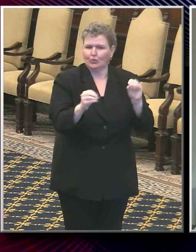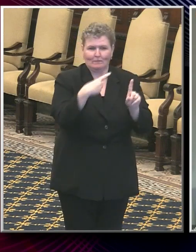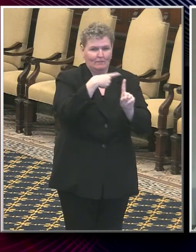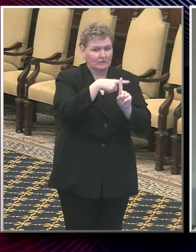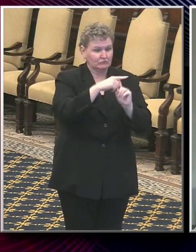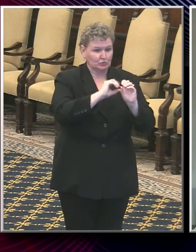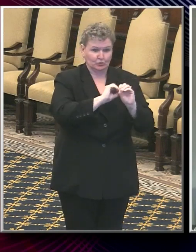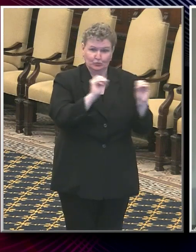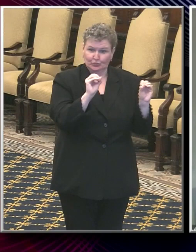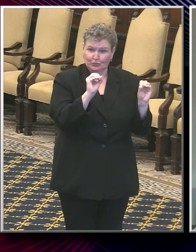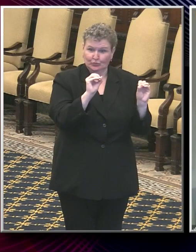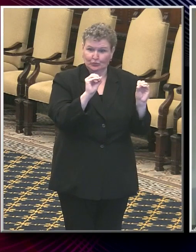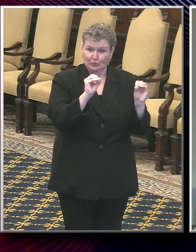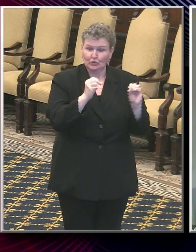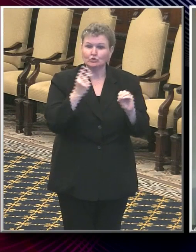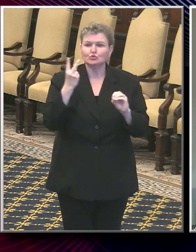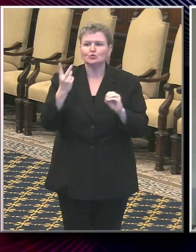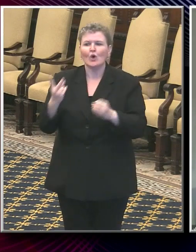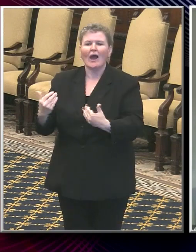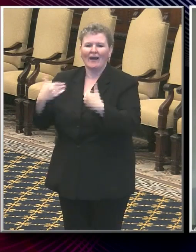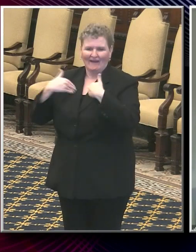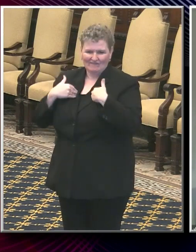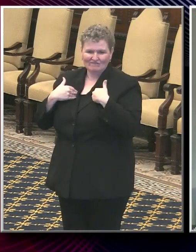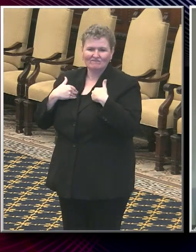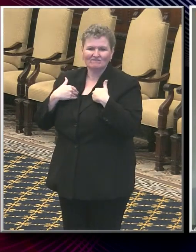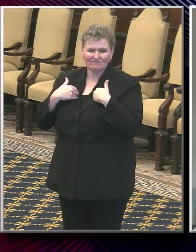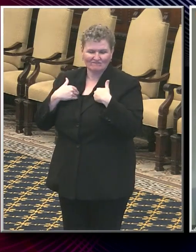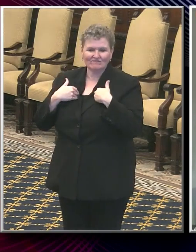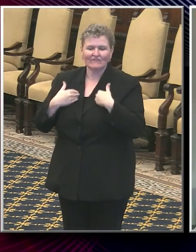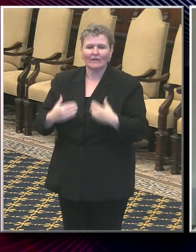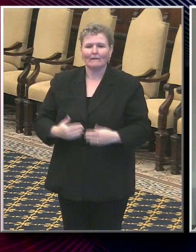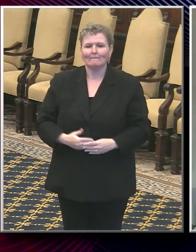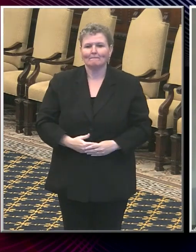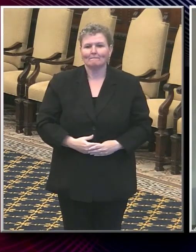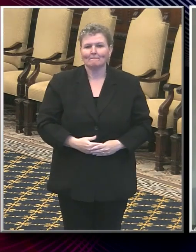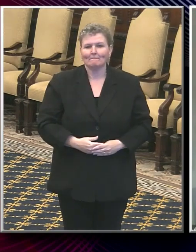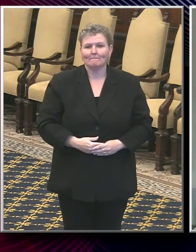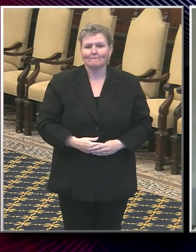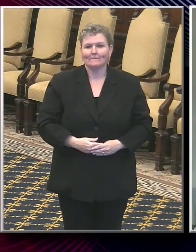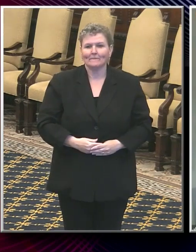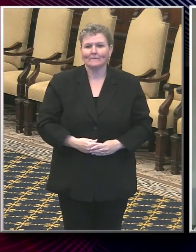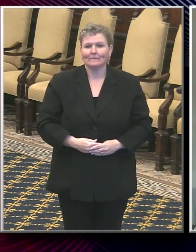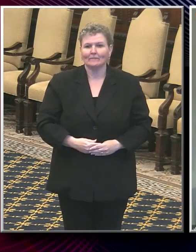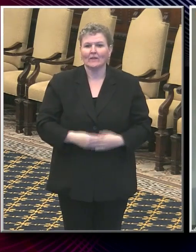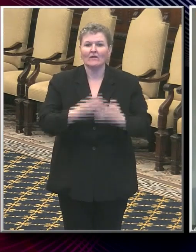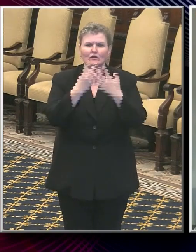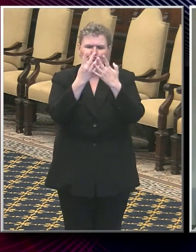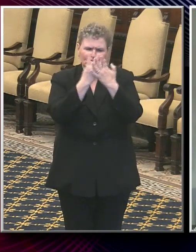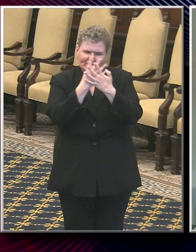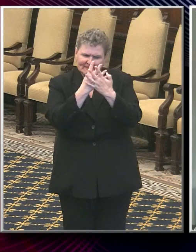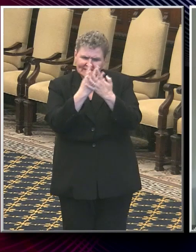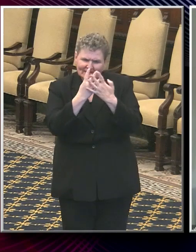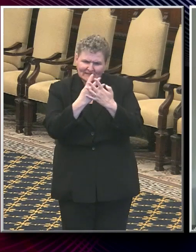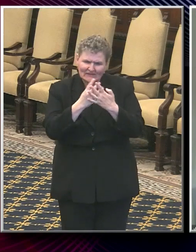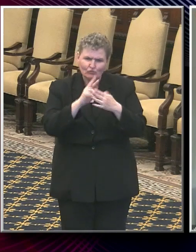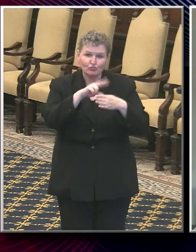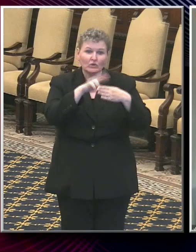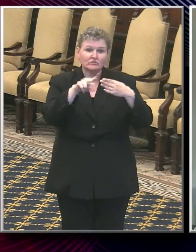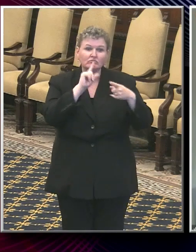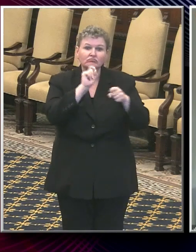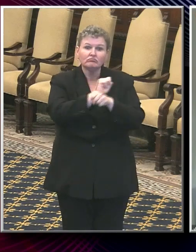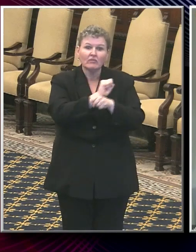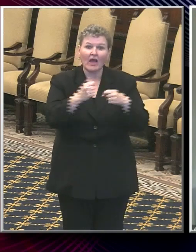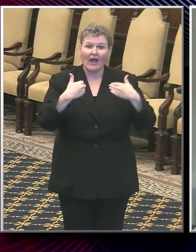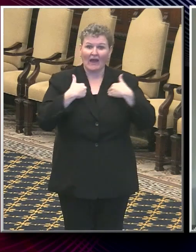The screening of asymptomatic inmates is ongoing, and we'll report later when we have the results of all that screening. In the city's hospitals,